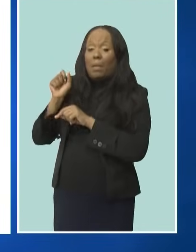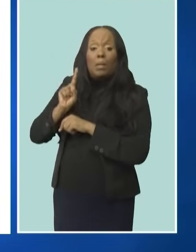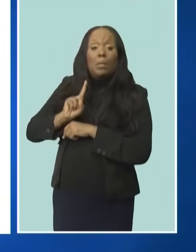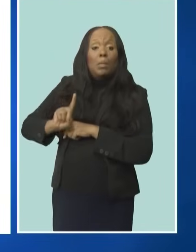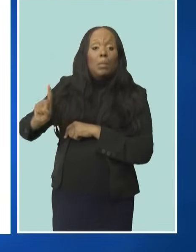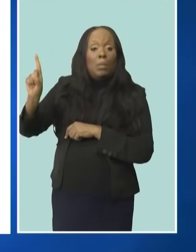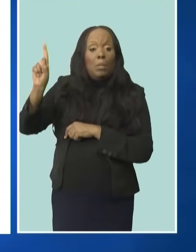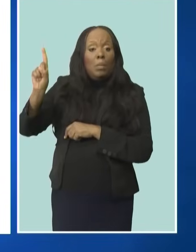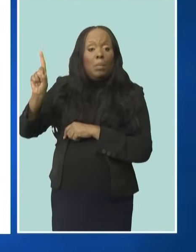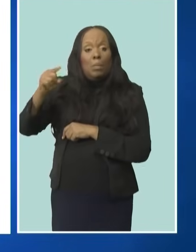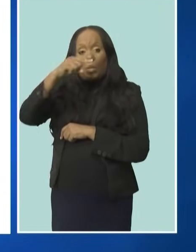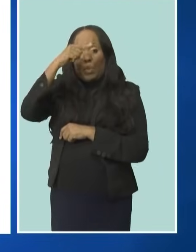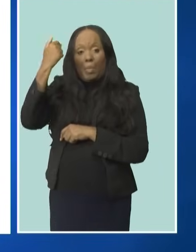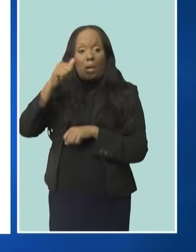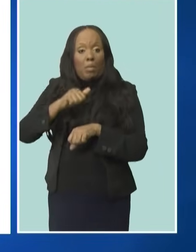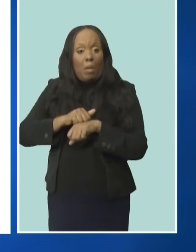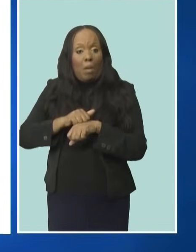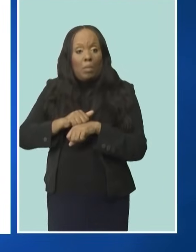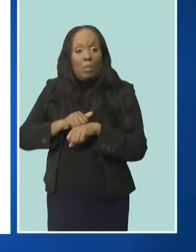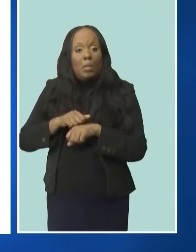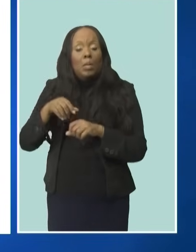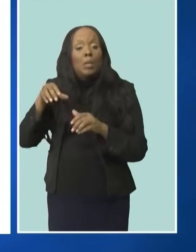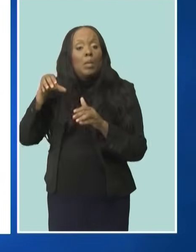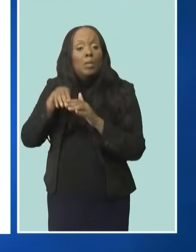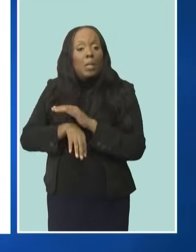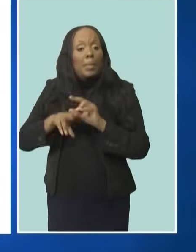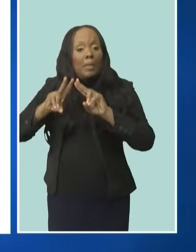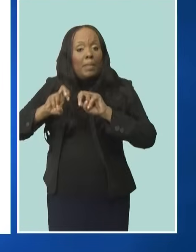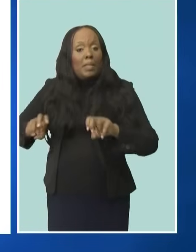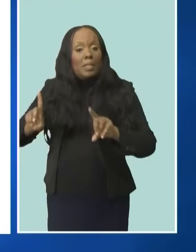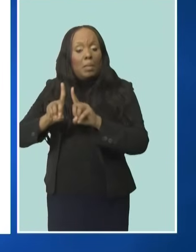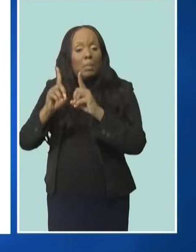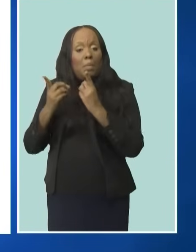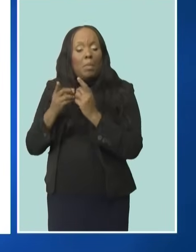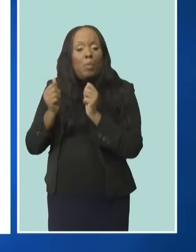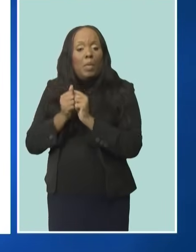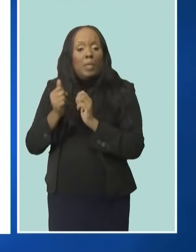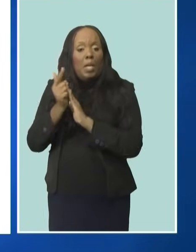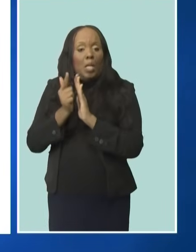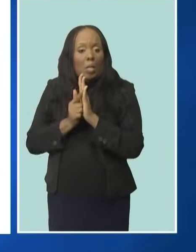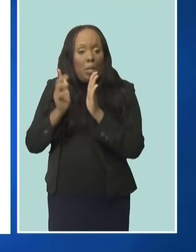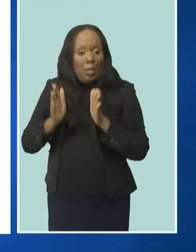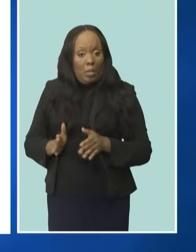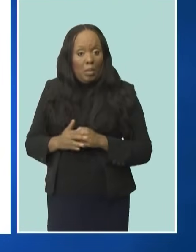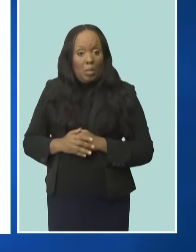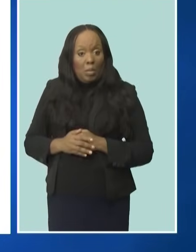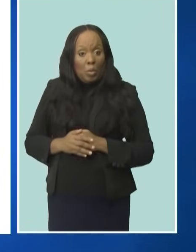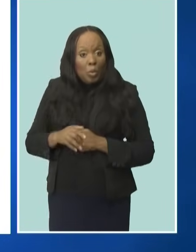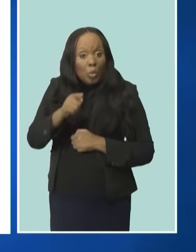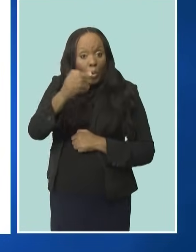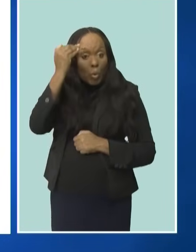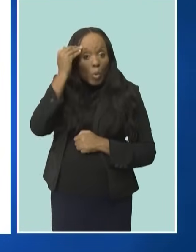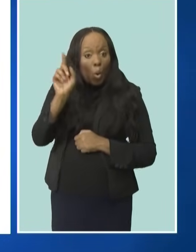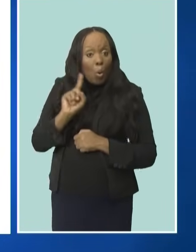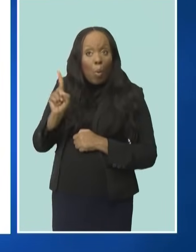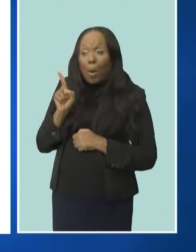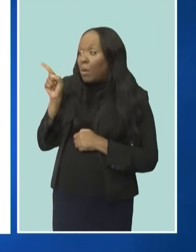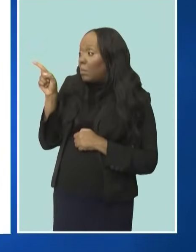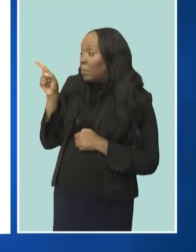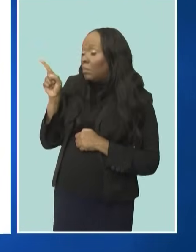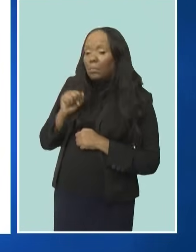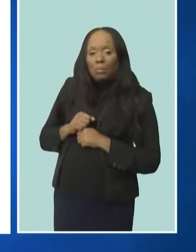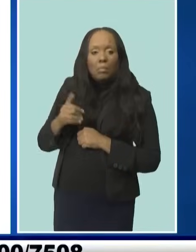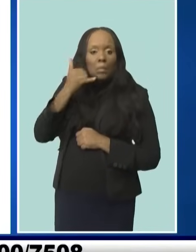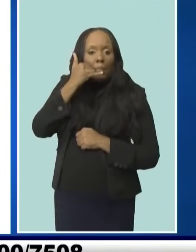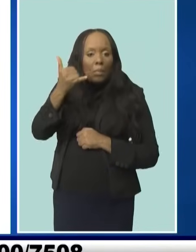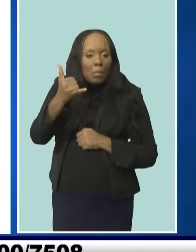Investigations Department at Black Rock, accompanied by an attorney at law of his choice. Anyone who may know the whereabouts of Chad Blackman is asked to